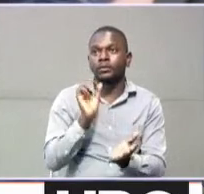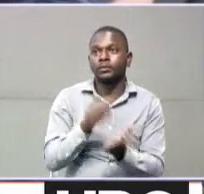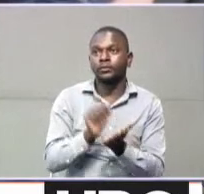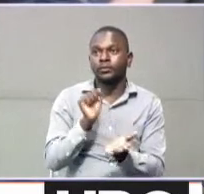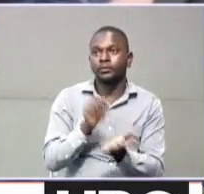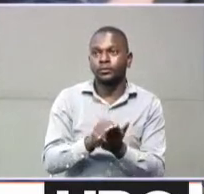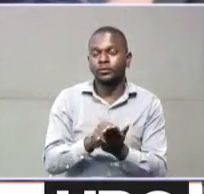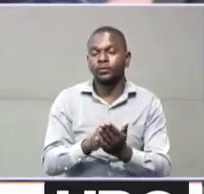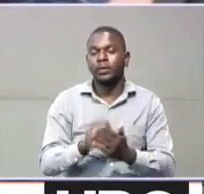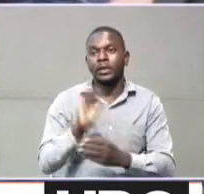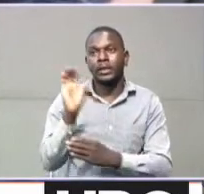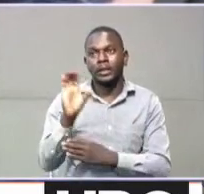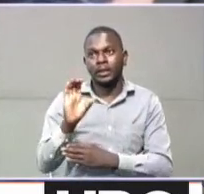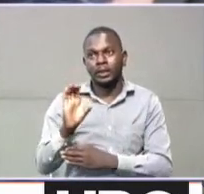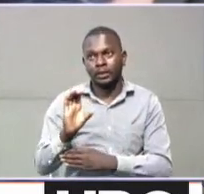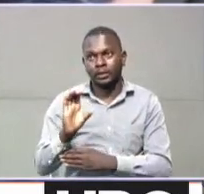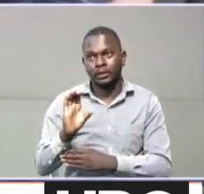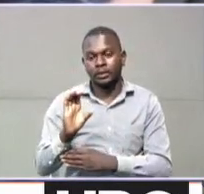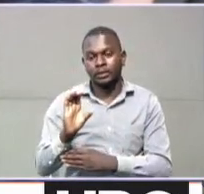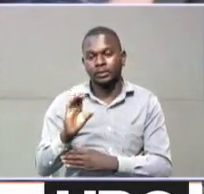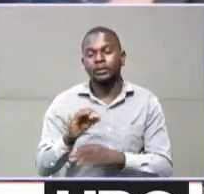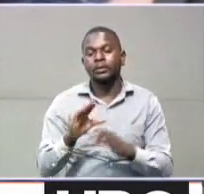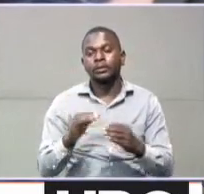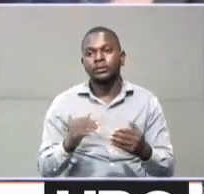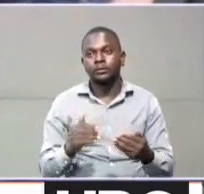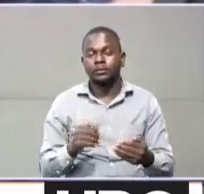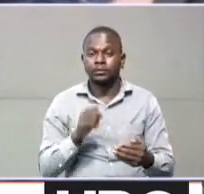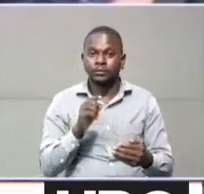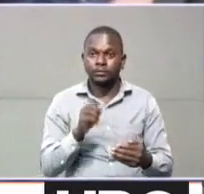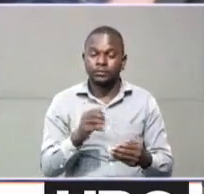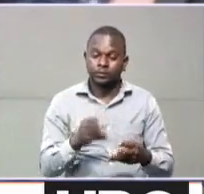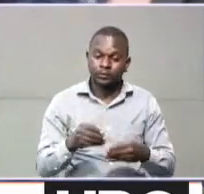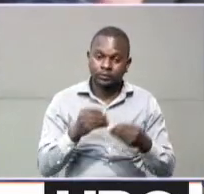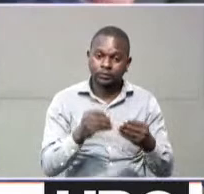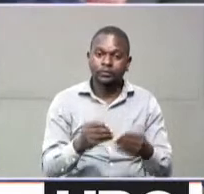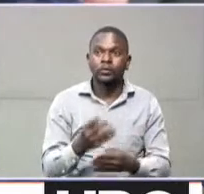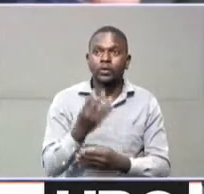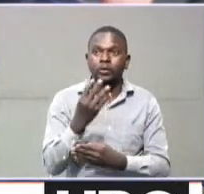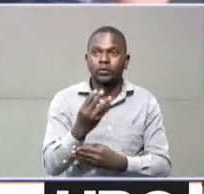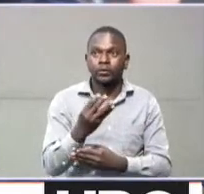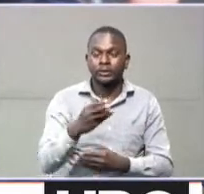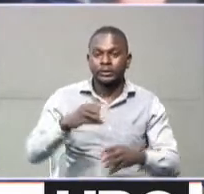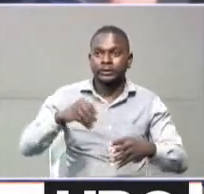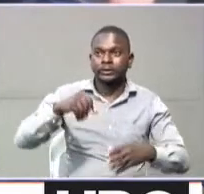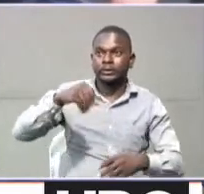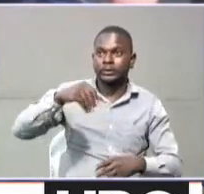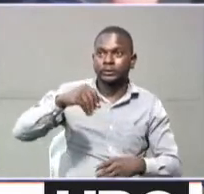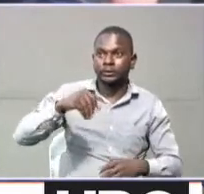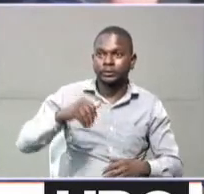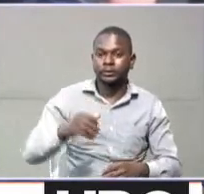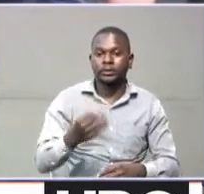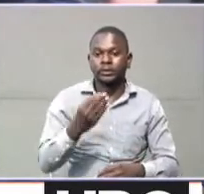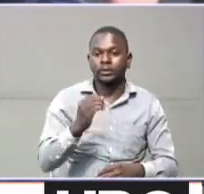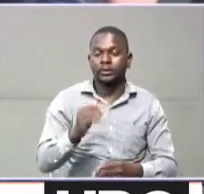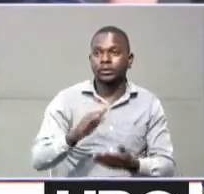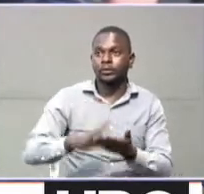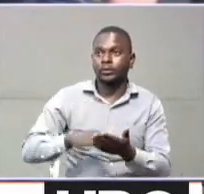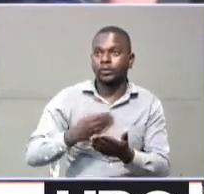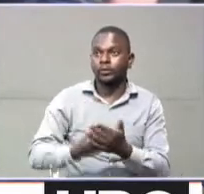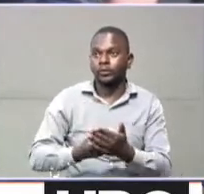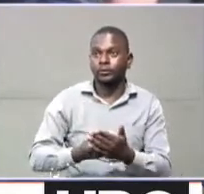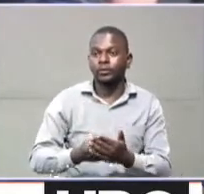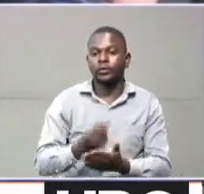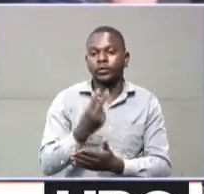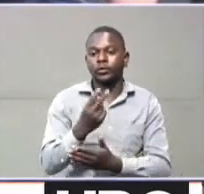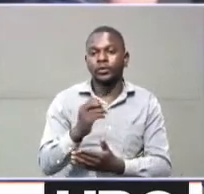who uganda muslim supreme council who gave us four tons of salt 30 tons of potion